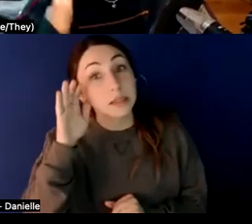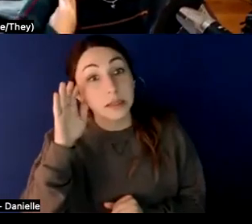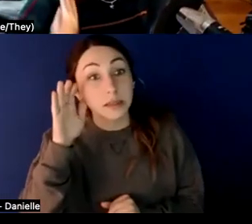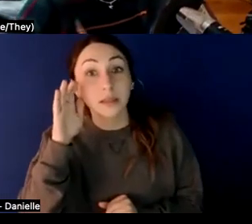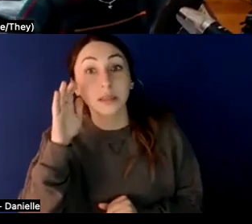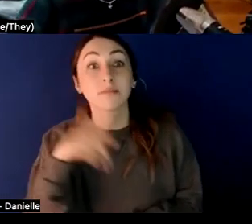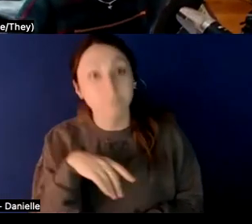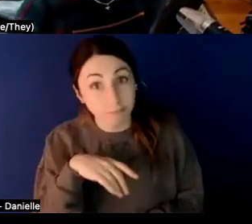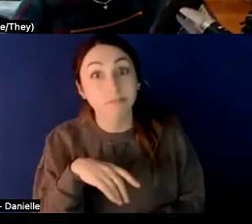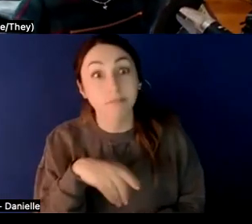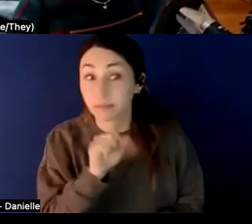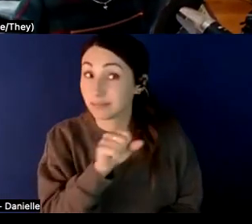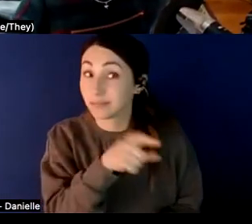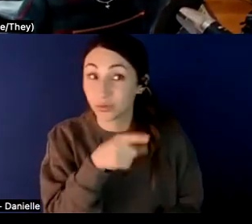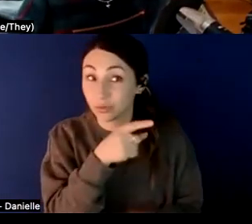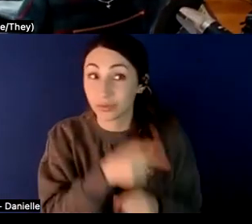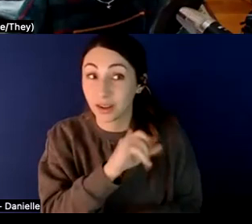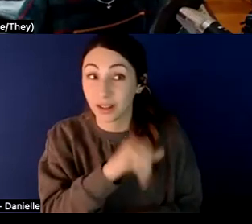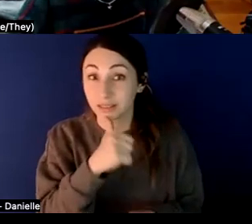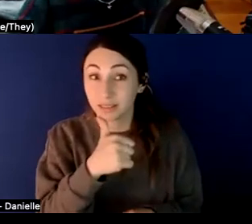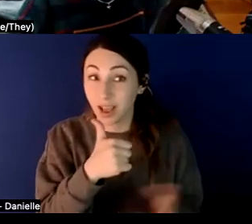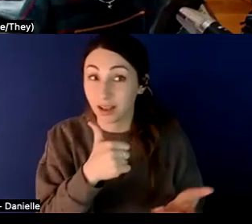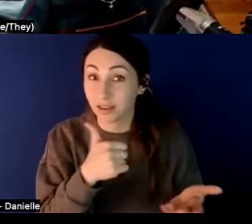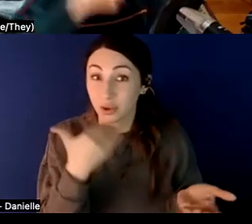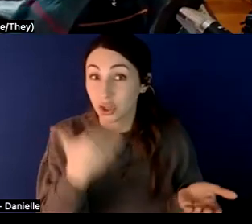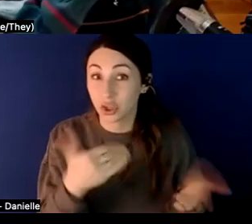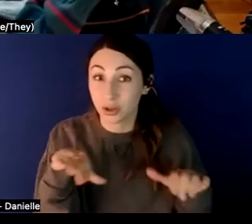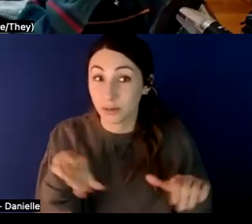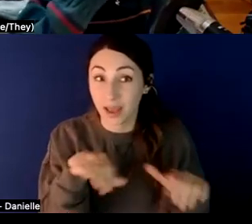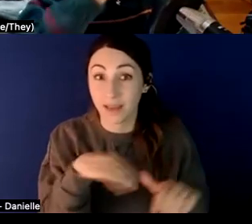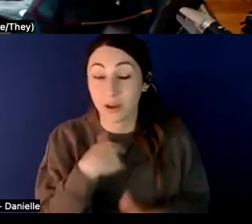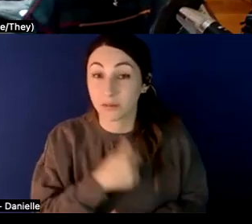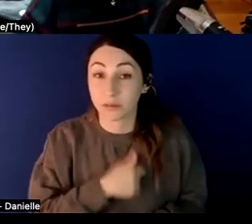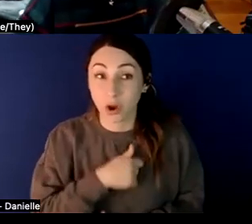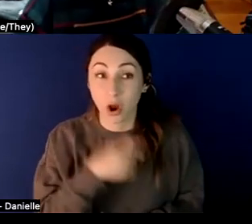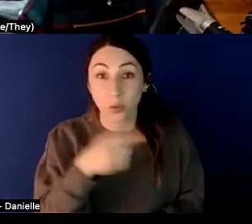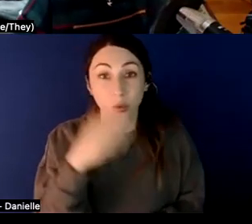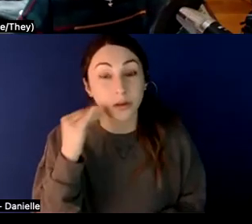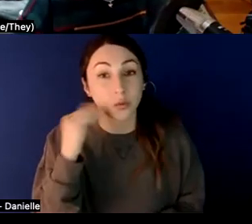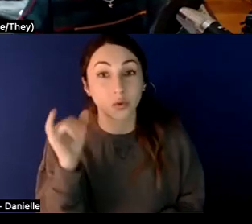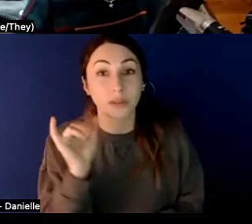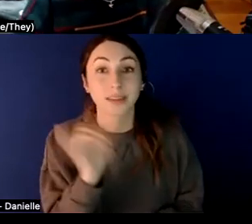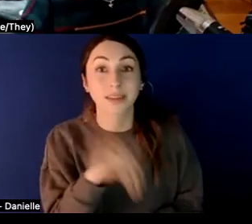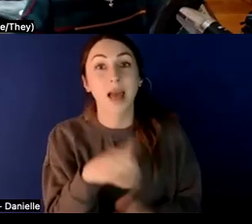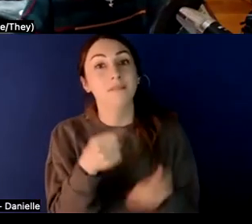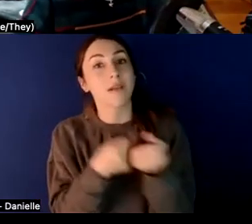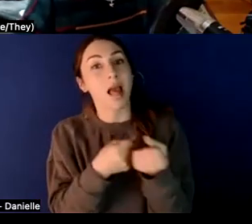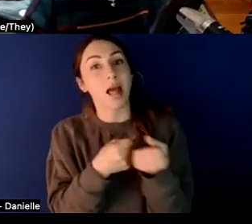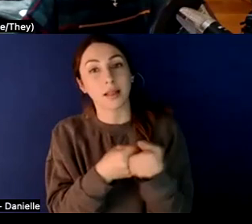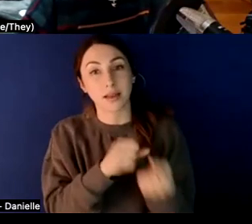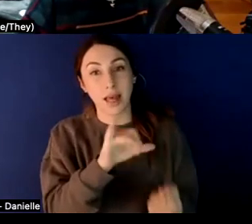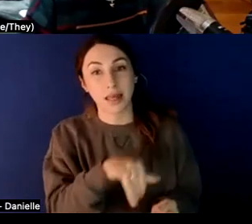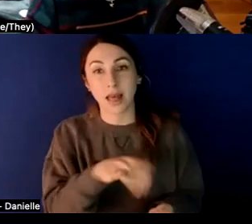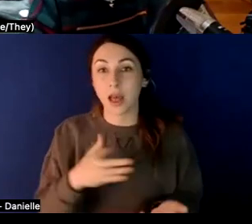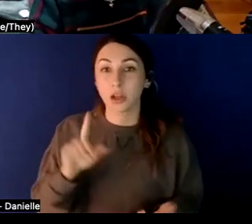say, yeah, that is really messed up. I'm sorry you went through that, because there's so much to be said for